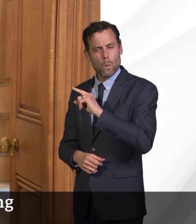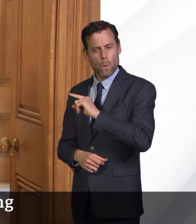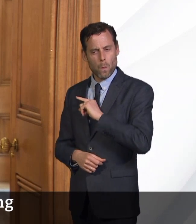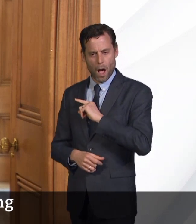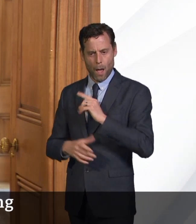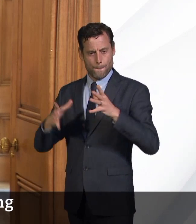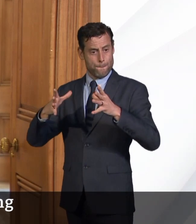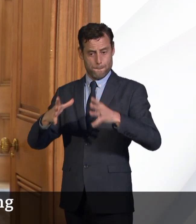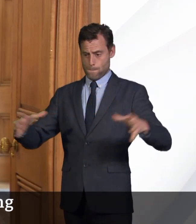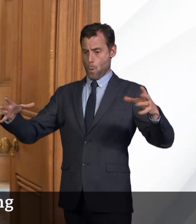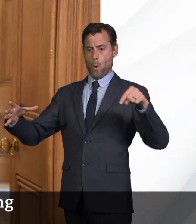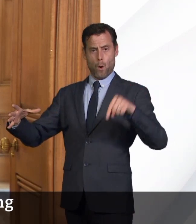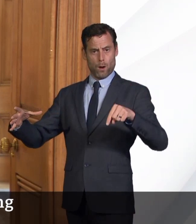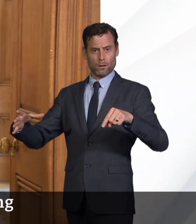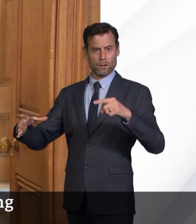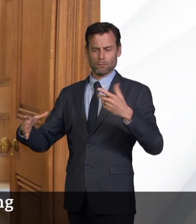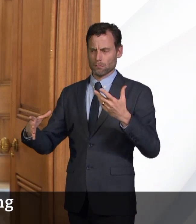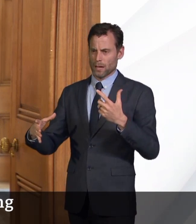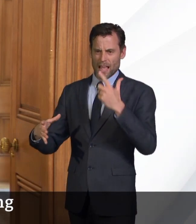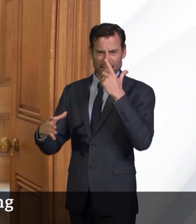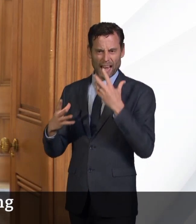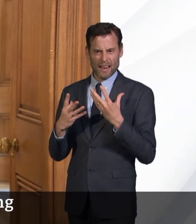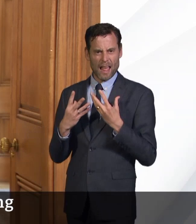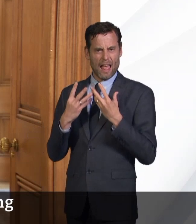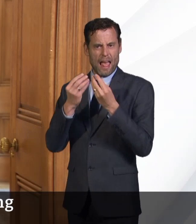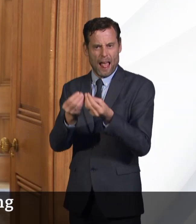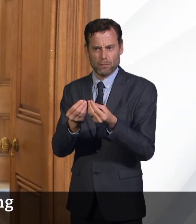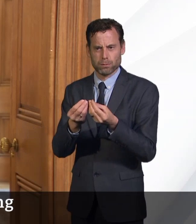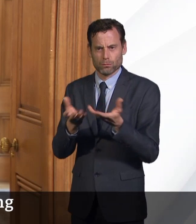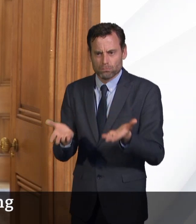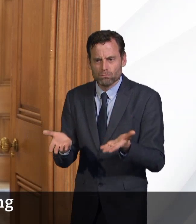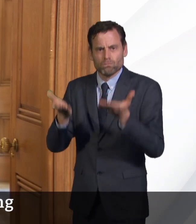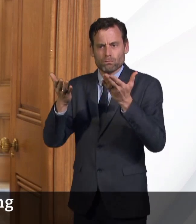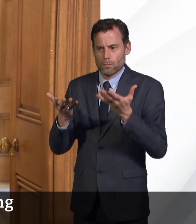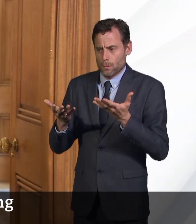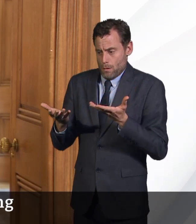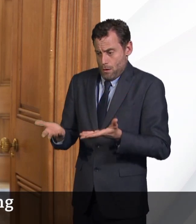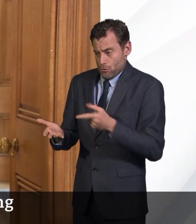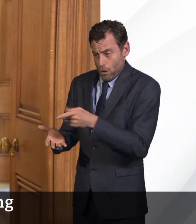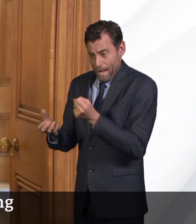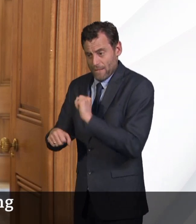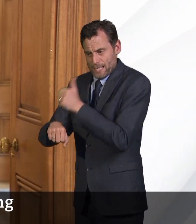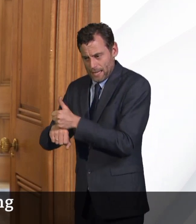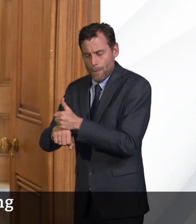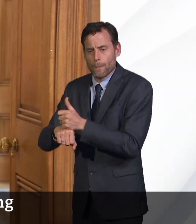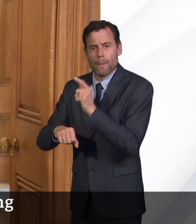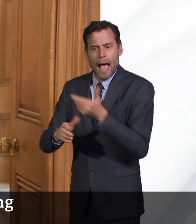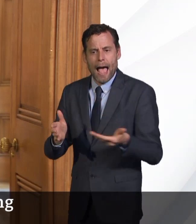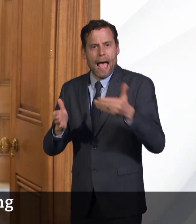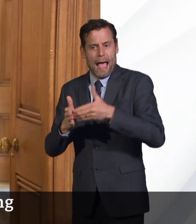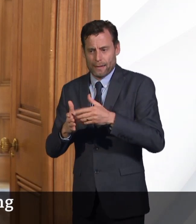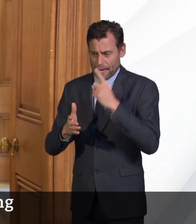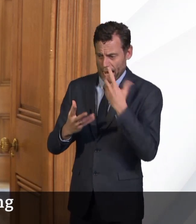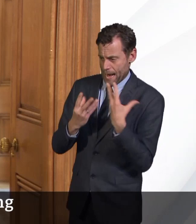from those that are delivering the current test capacity, and they can continue to do so. The planning for an expansion is done by an